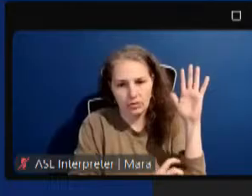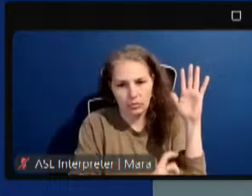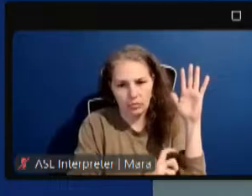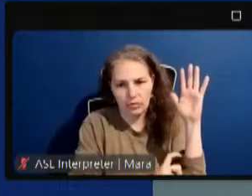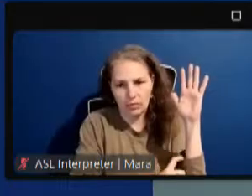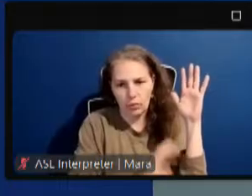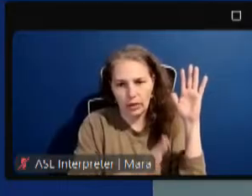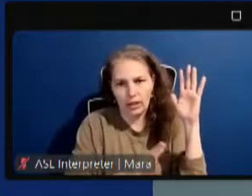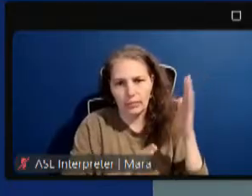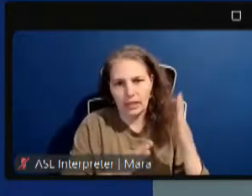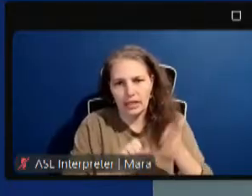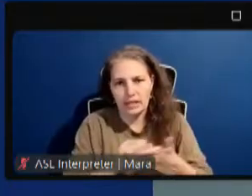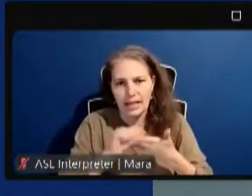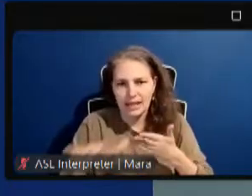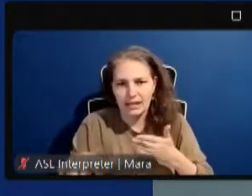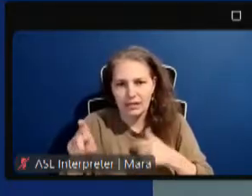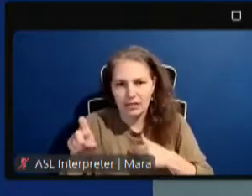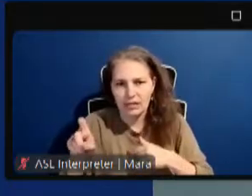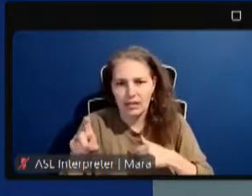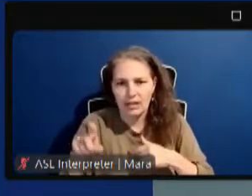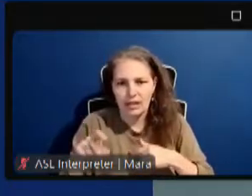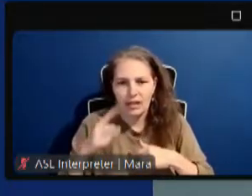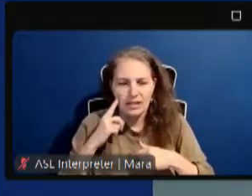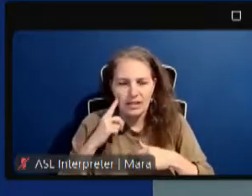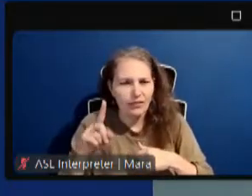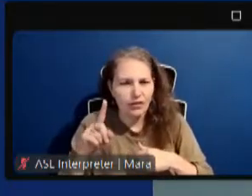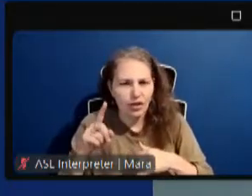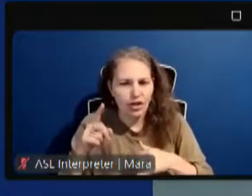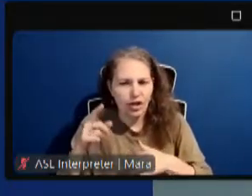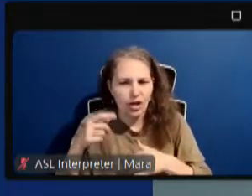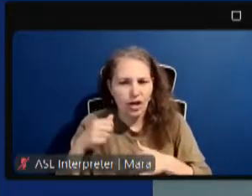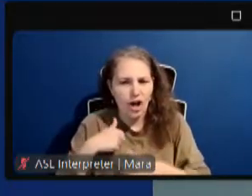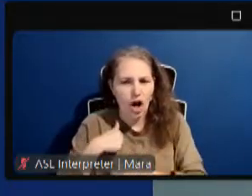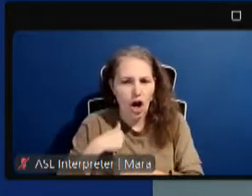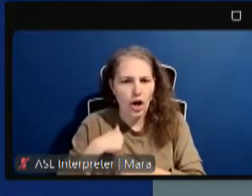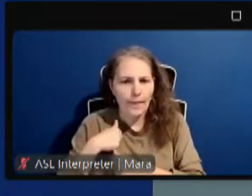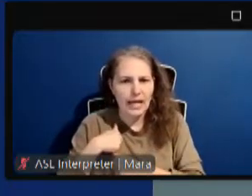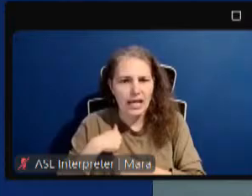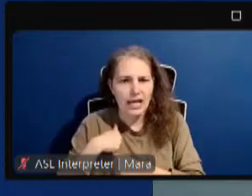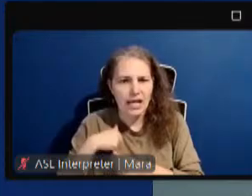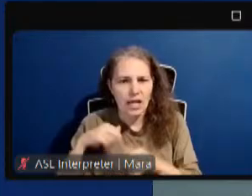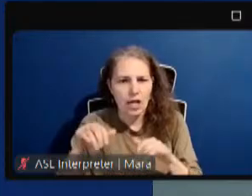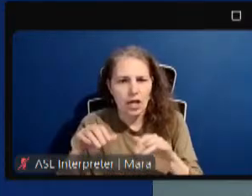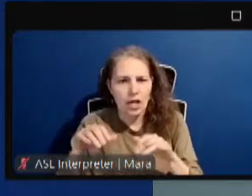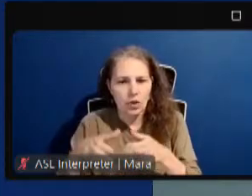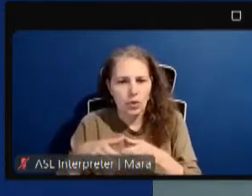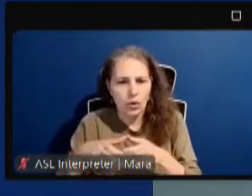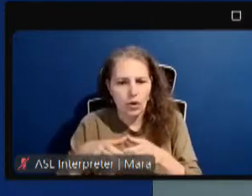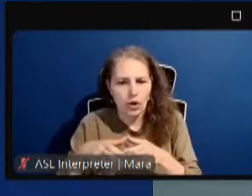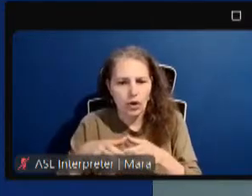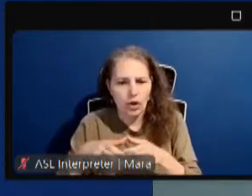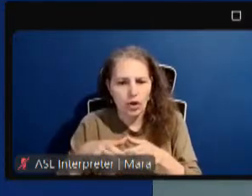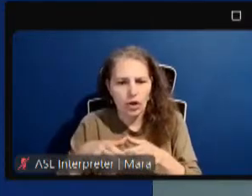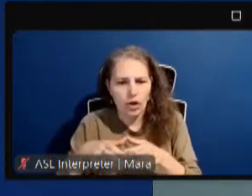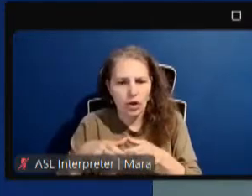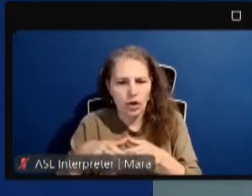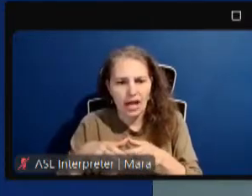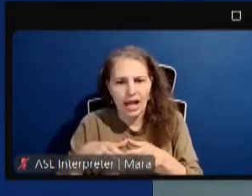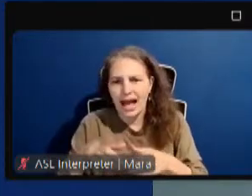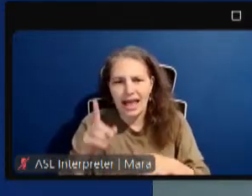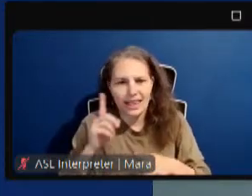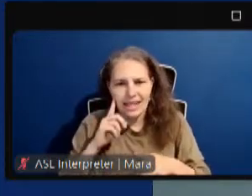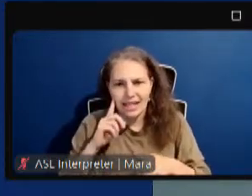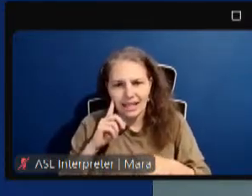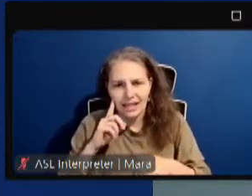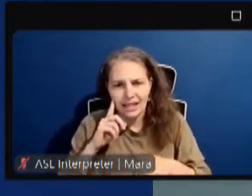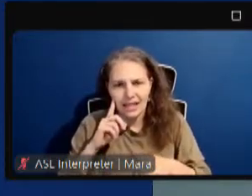Is that one for Army Corps? Or Chris, it looks like Army Corps will not be removing the stumps. The trees will be cut as close to the